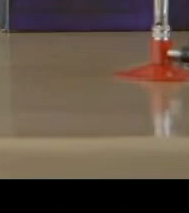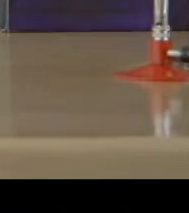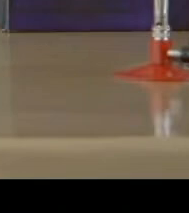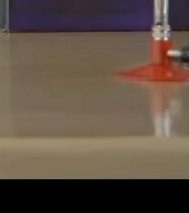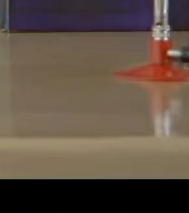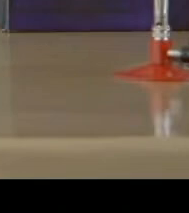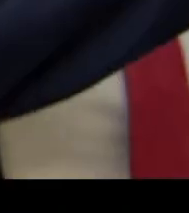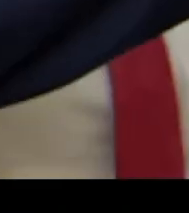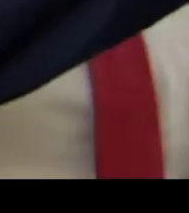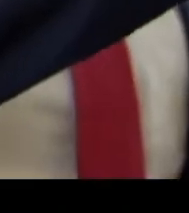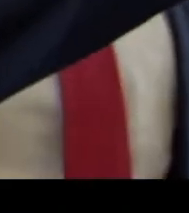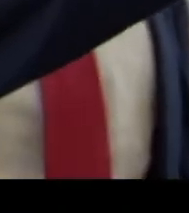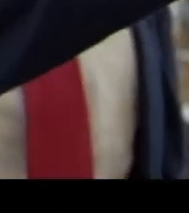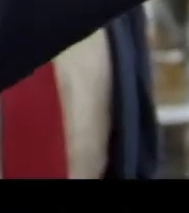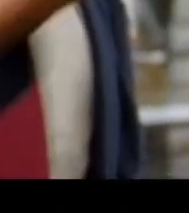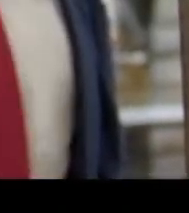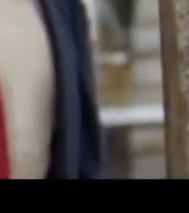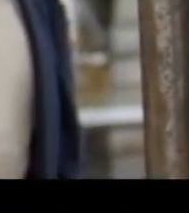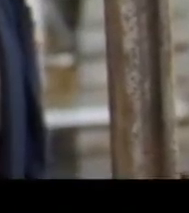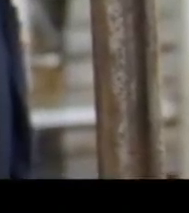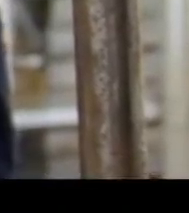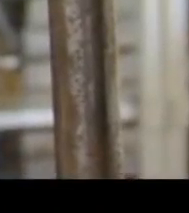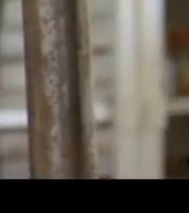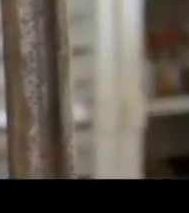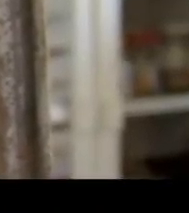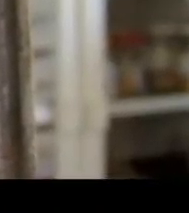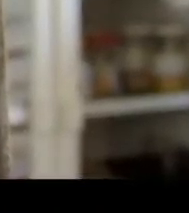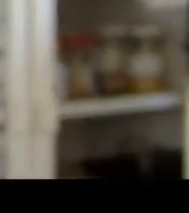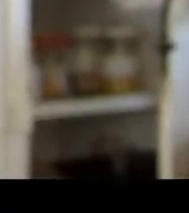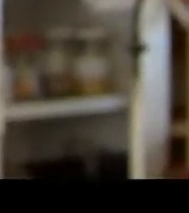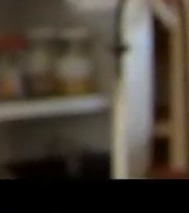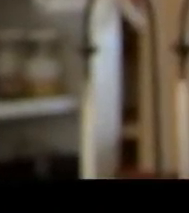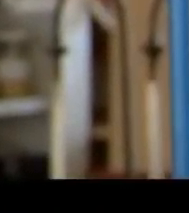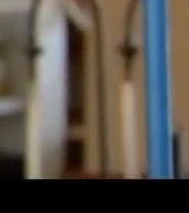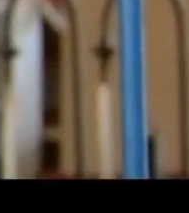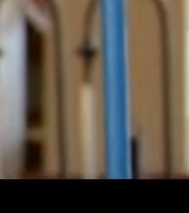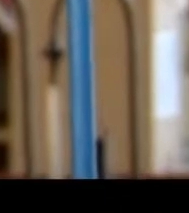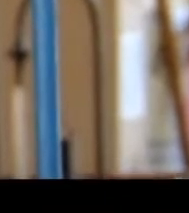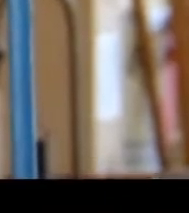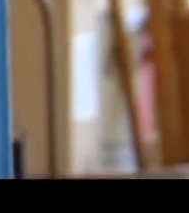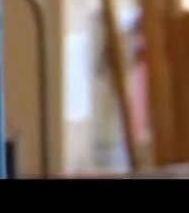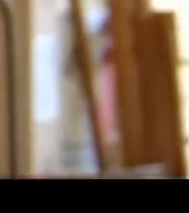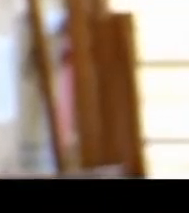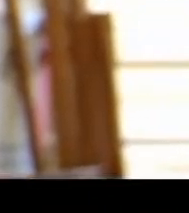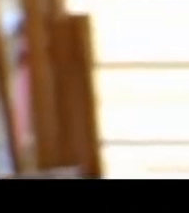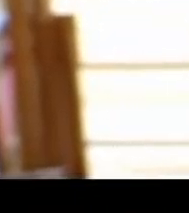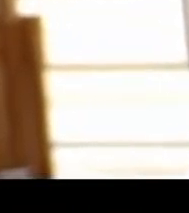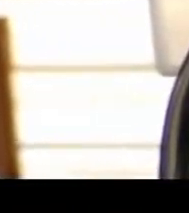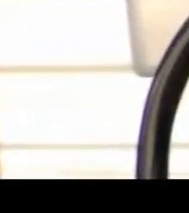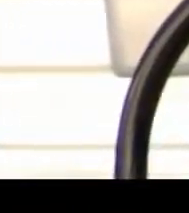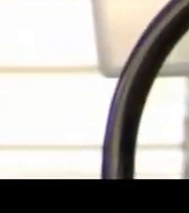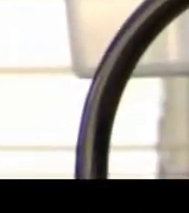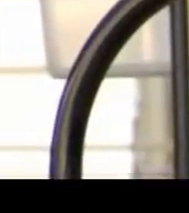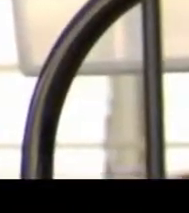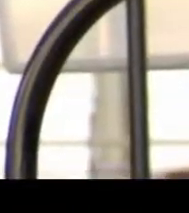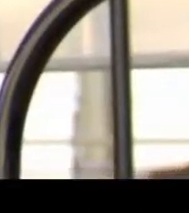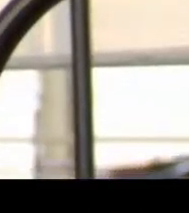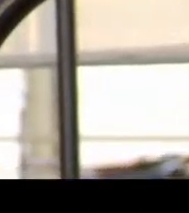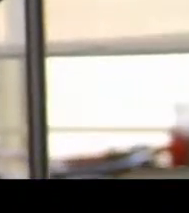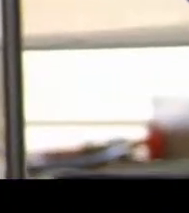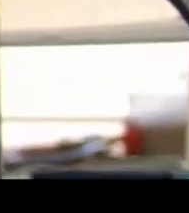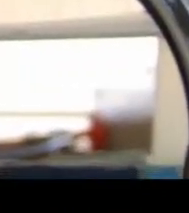and travel up the metallic pipe in gaseous state into our greenhouse. There's a filter to prevent